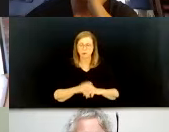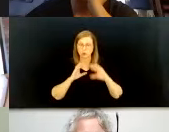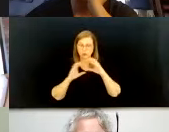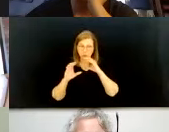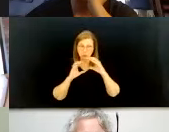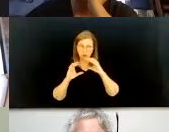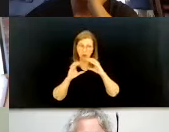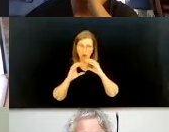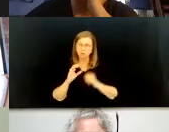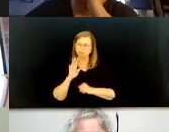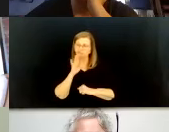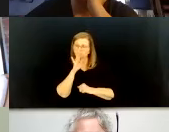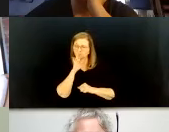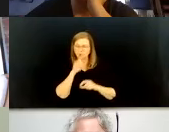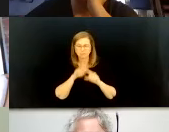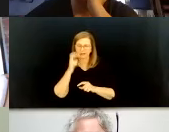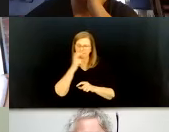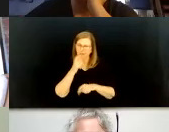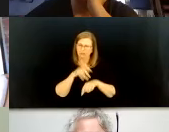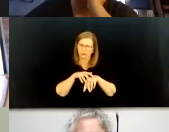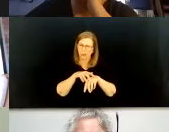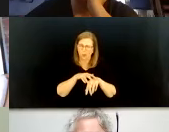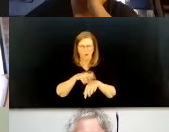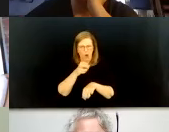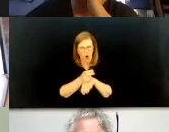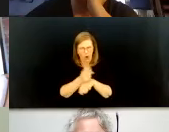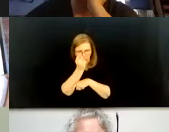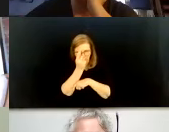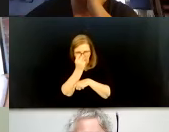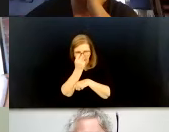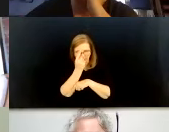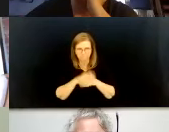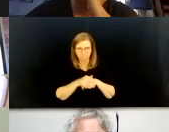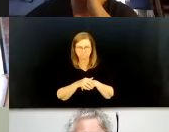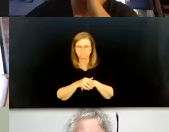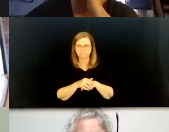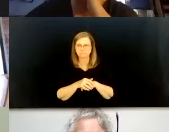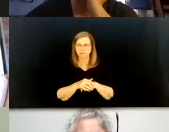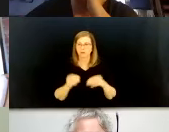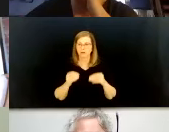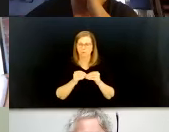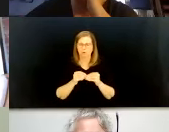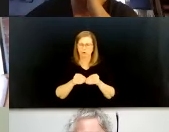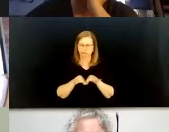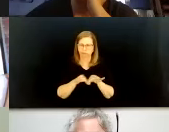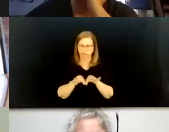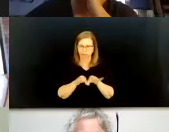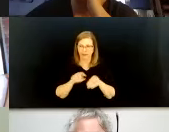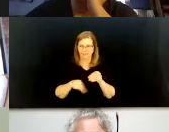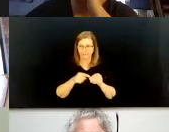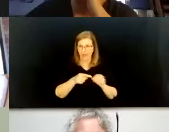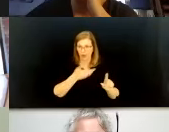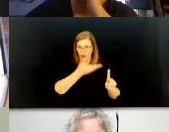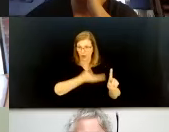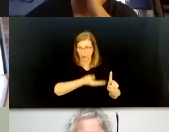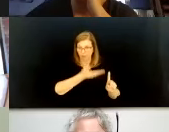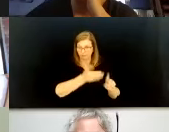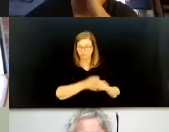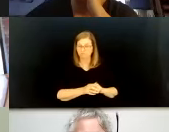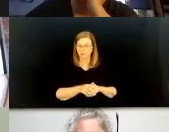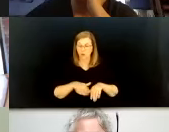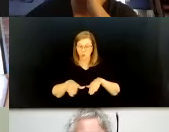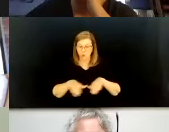and sometimes hard to understand. A little bit more information about Selena on this next slide. So Selena can